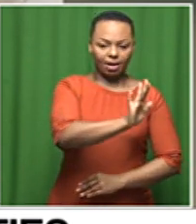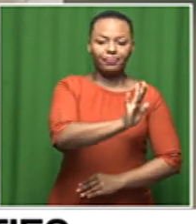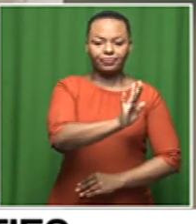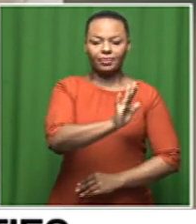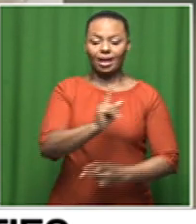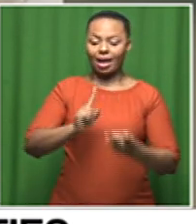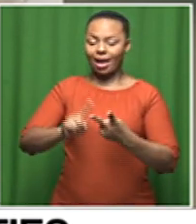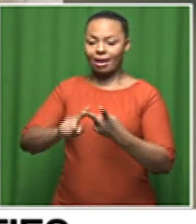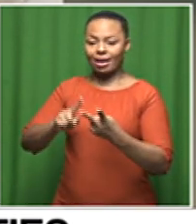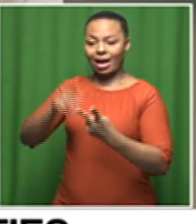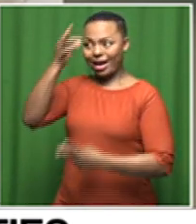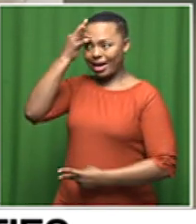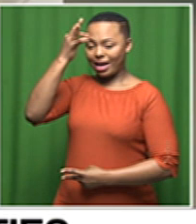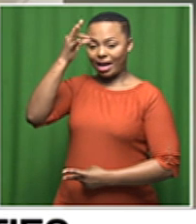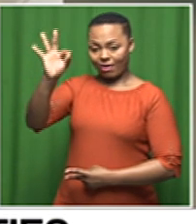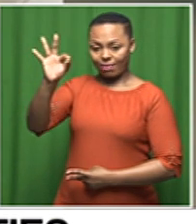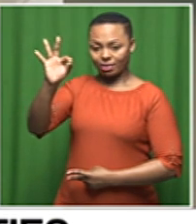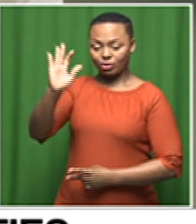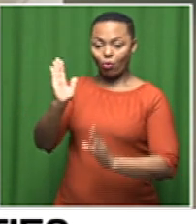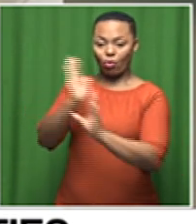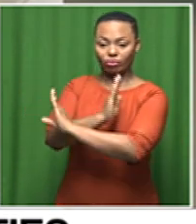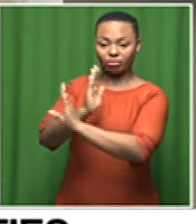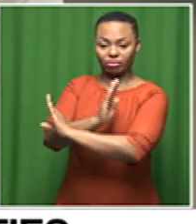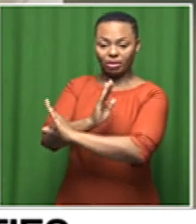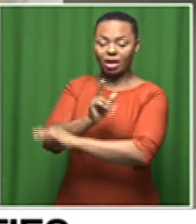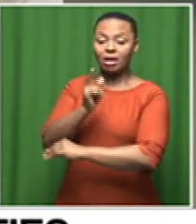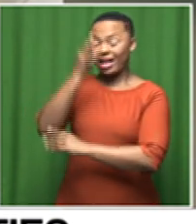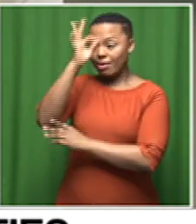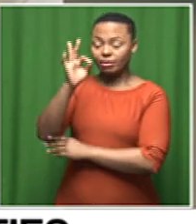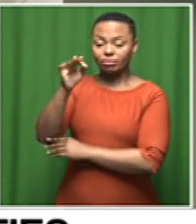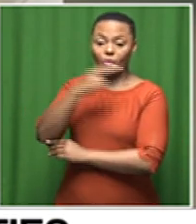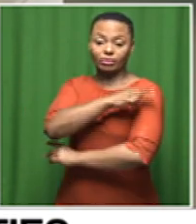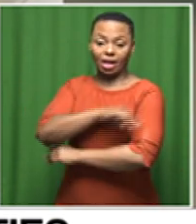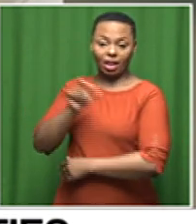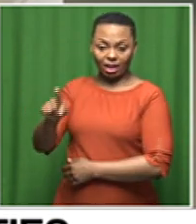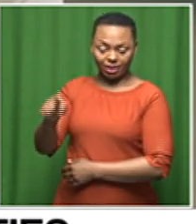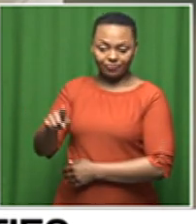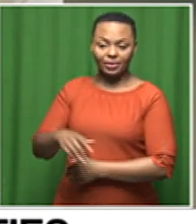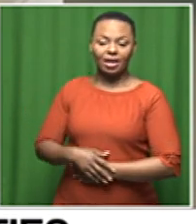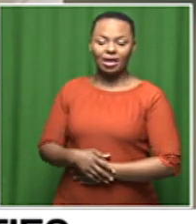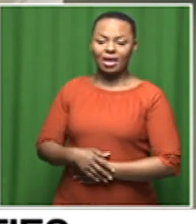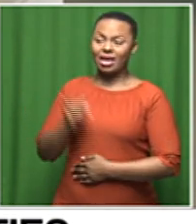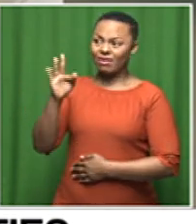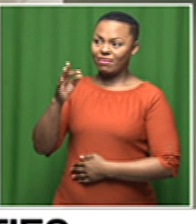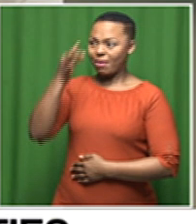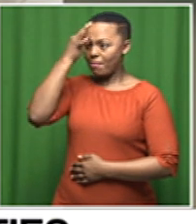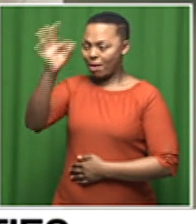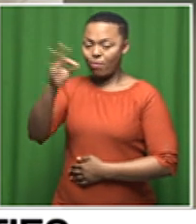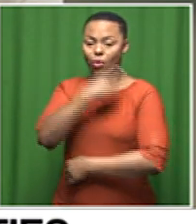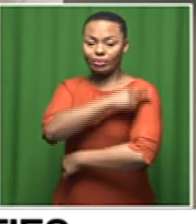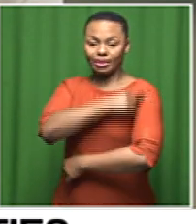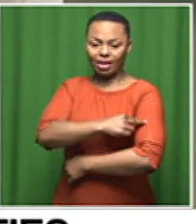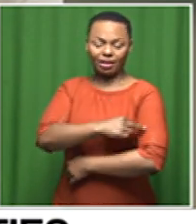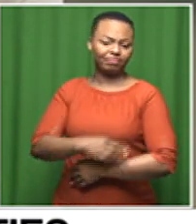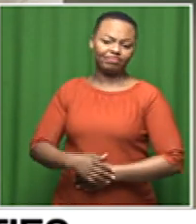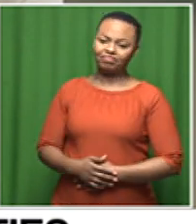in my experience with your public hospitals, there, you'd sometimes feel like these